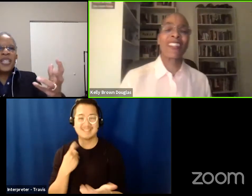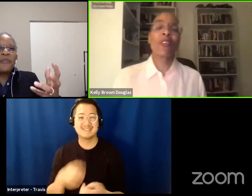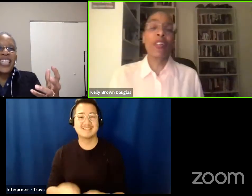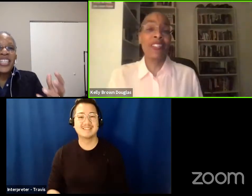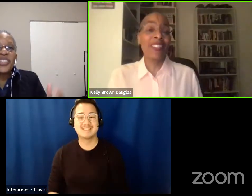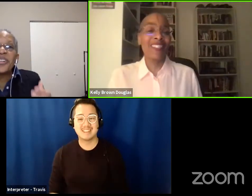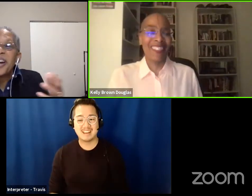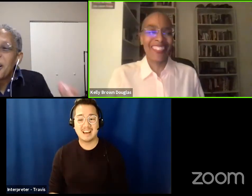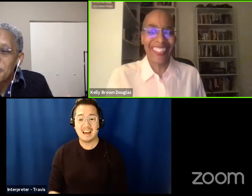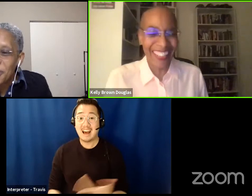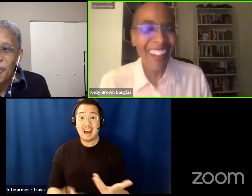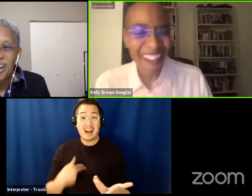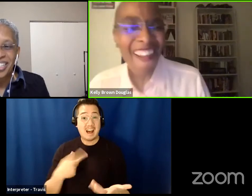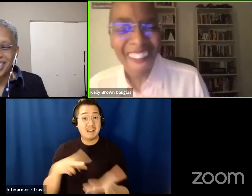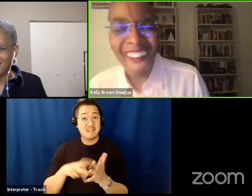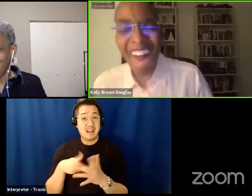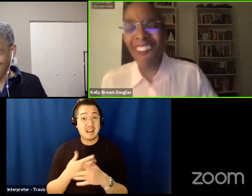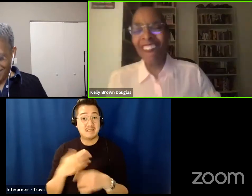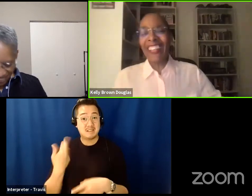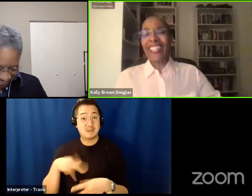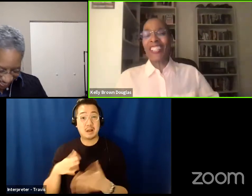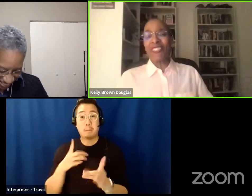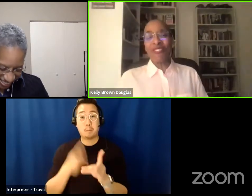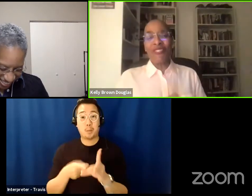I'm a Buddhist practitioner, of course.